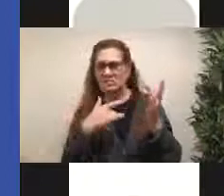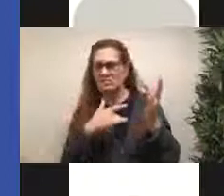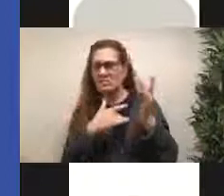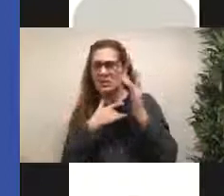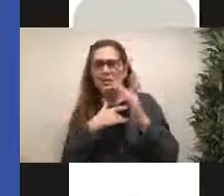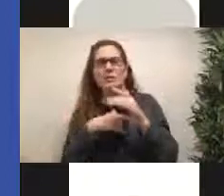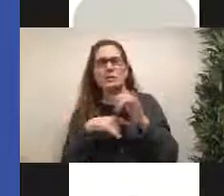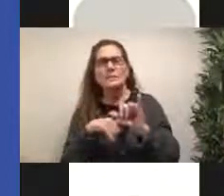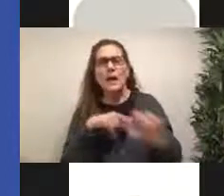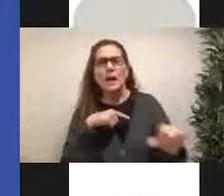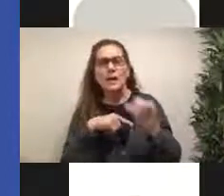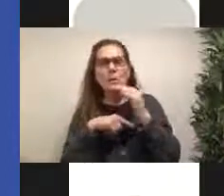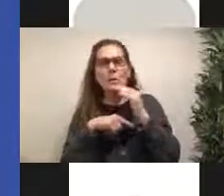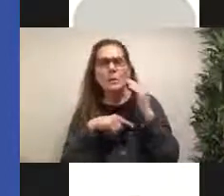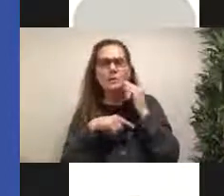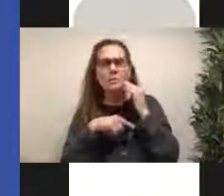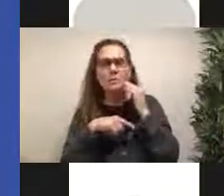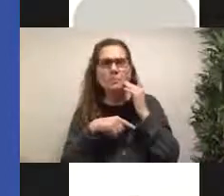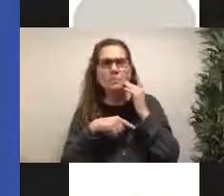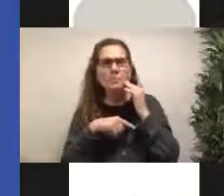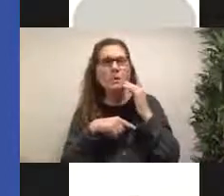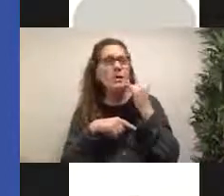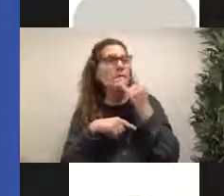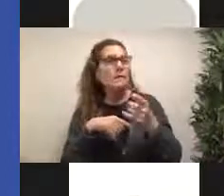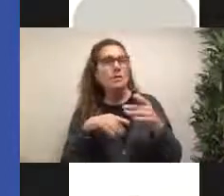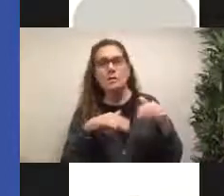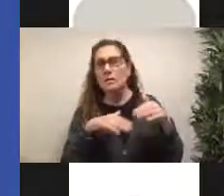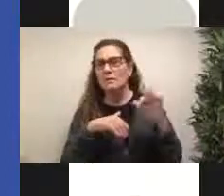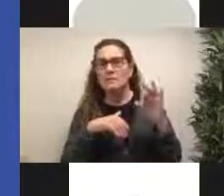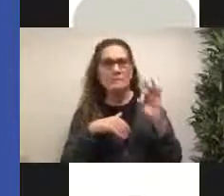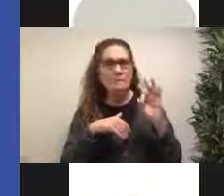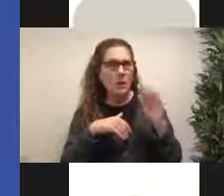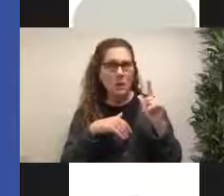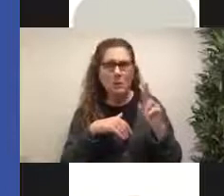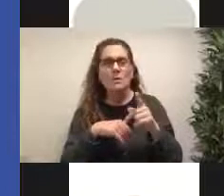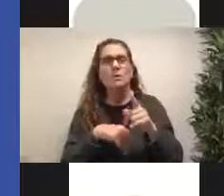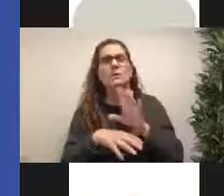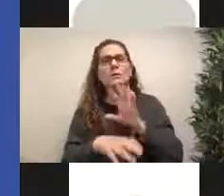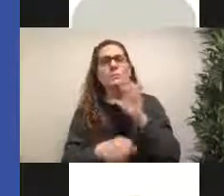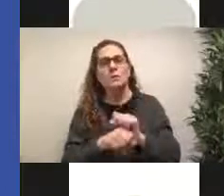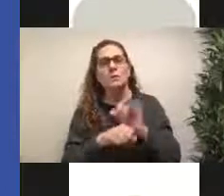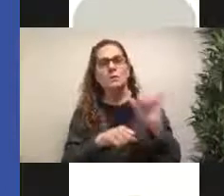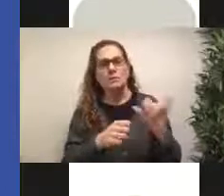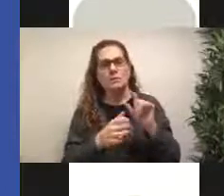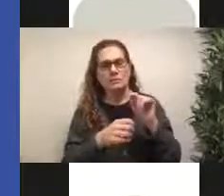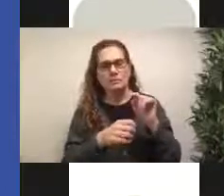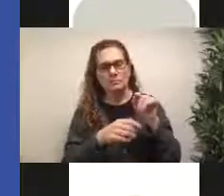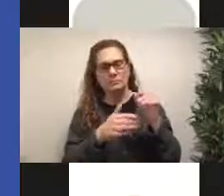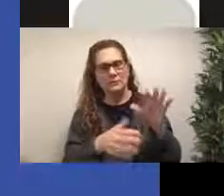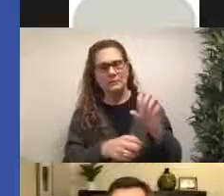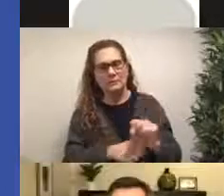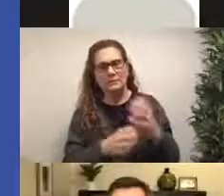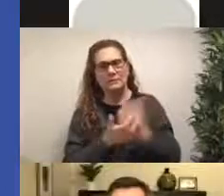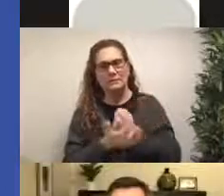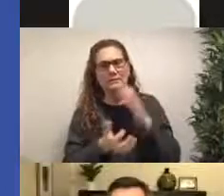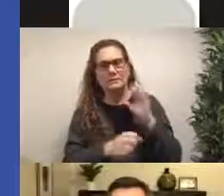week. Approximately 39% of Milwaukee residents received their flu vaccine last year. So let's get our number up this year. I think